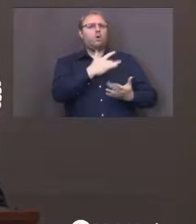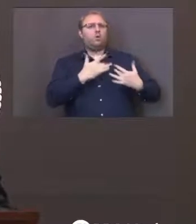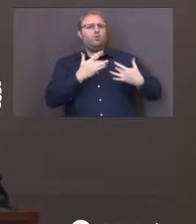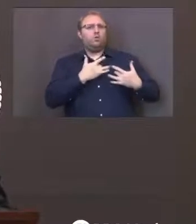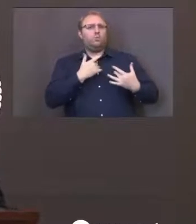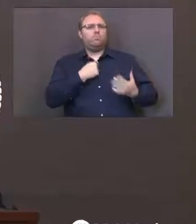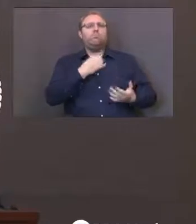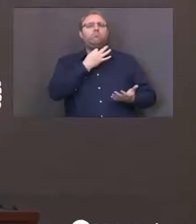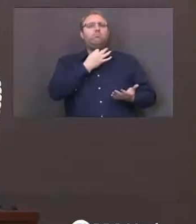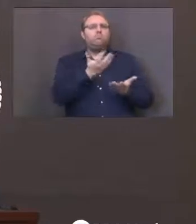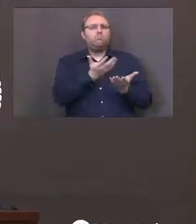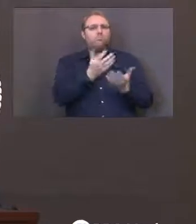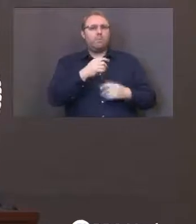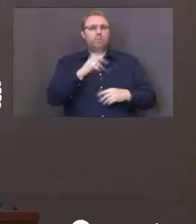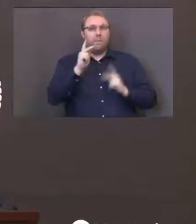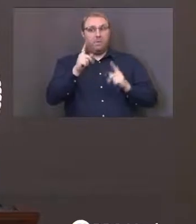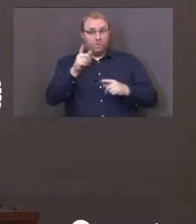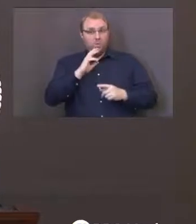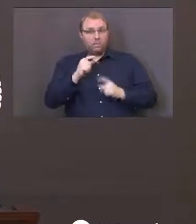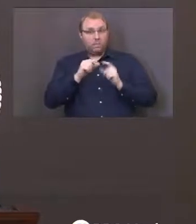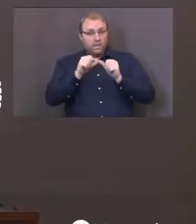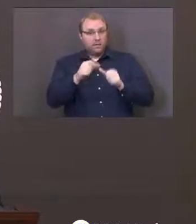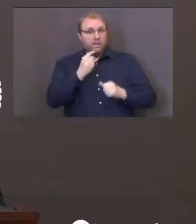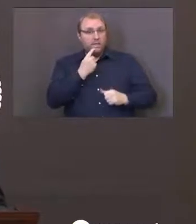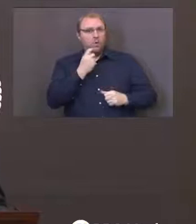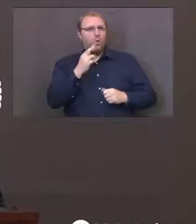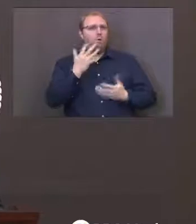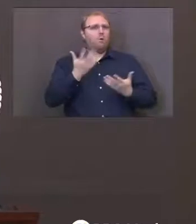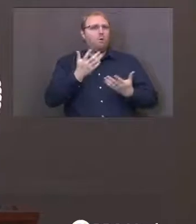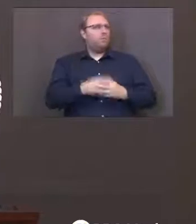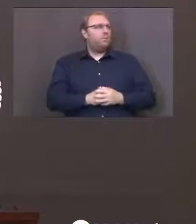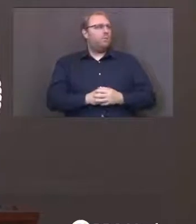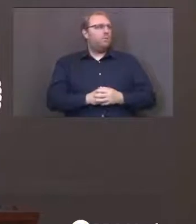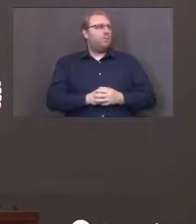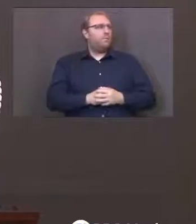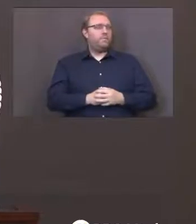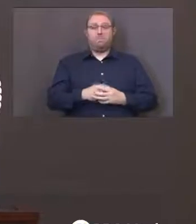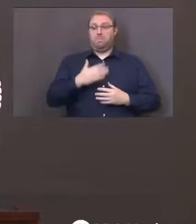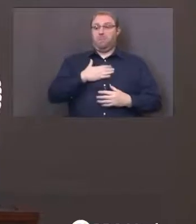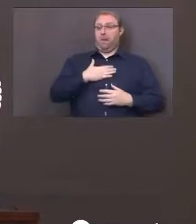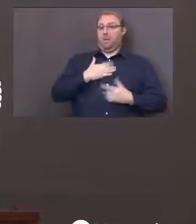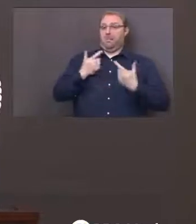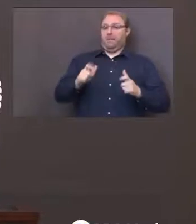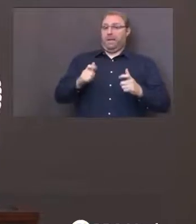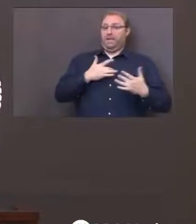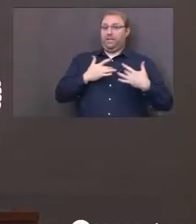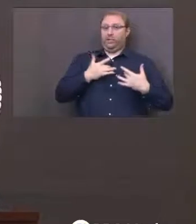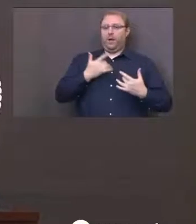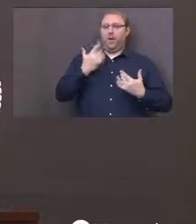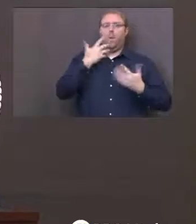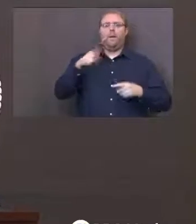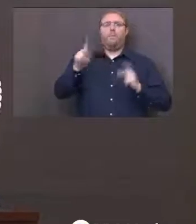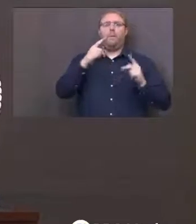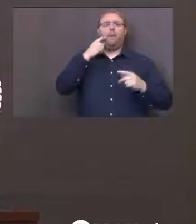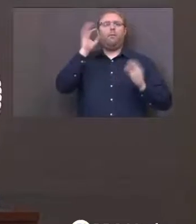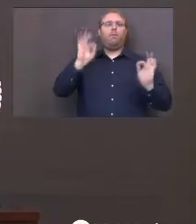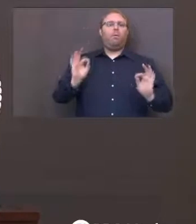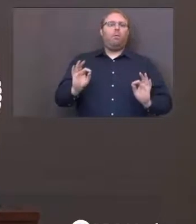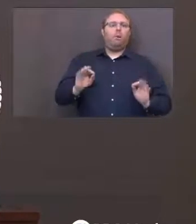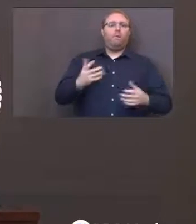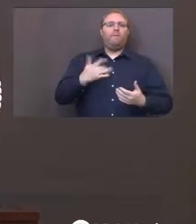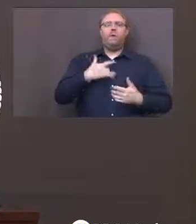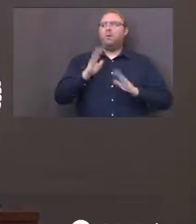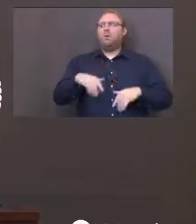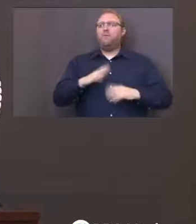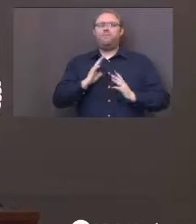won't continue to take it as seriously as they need to? Well, I think my biggest concern is one of complacency, that people